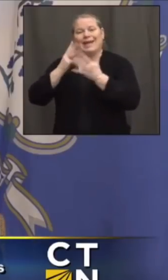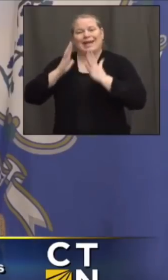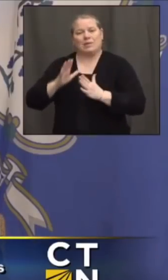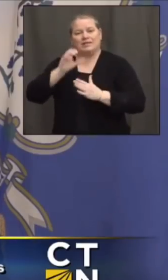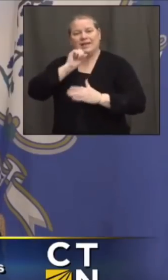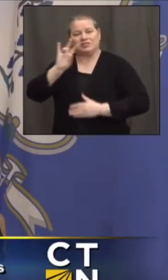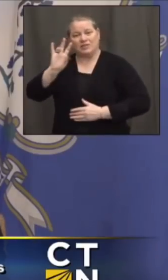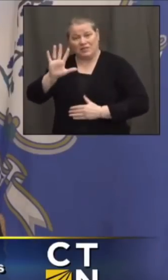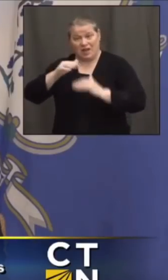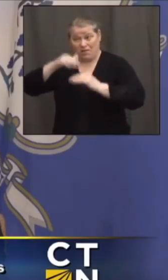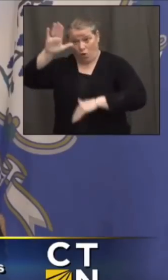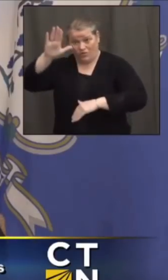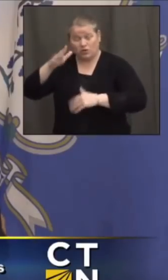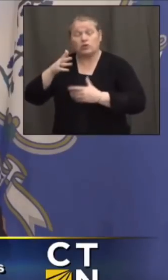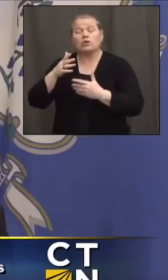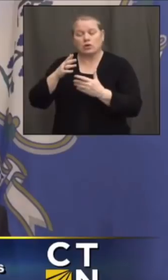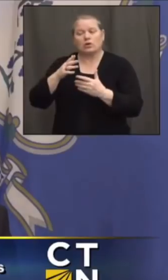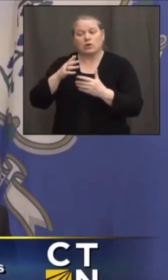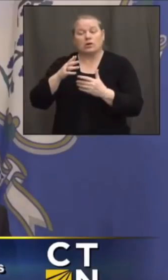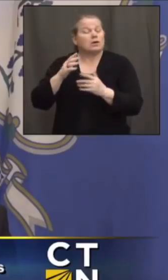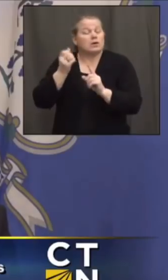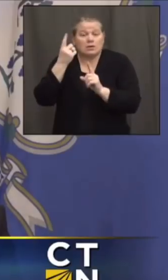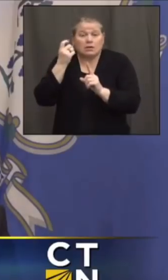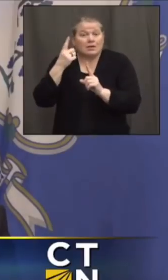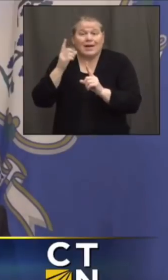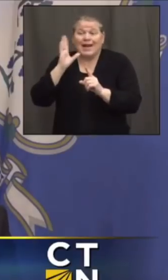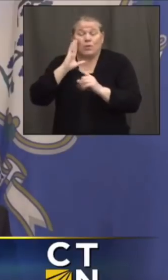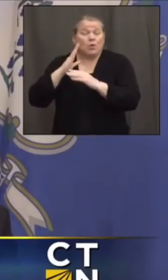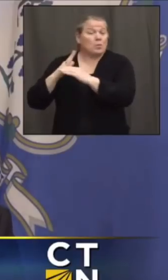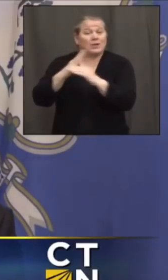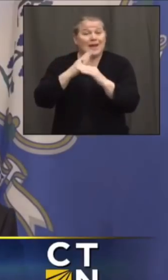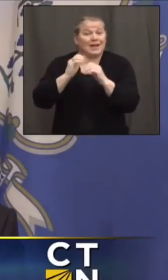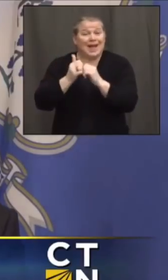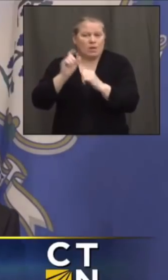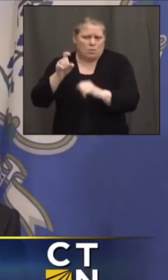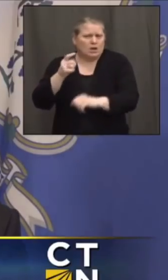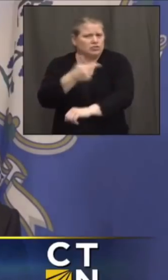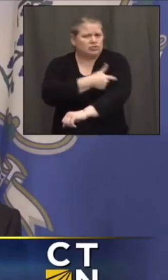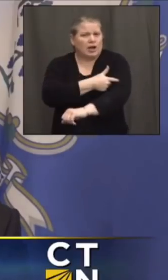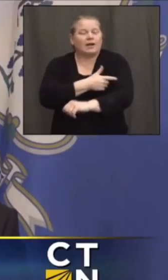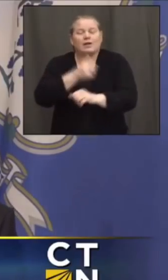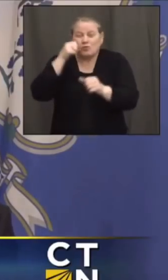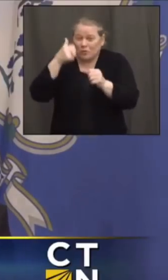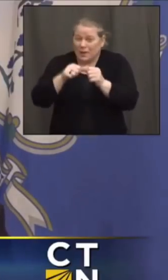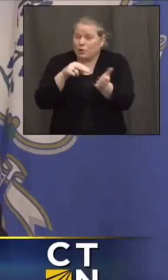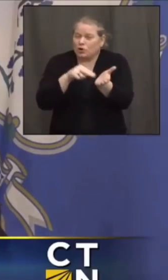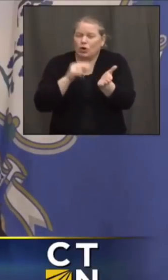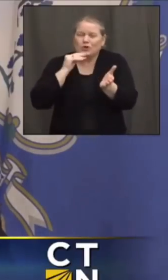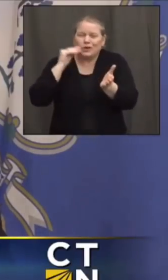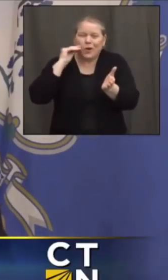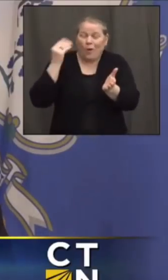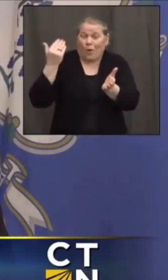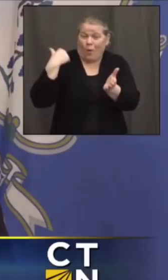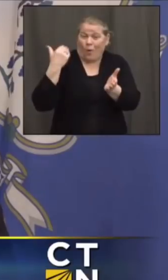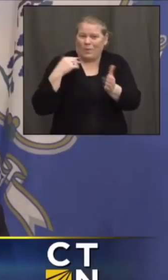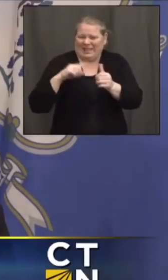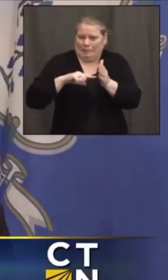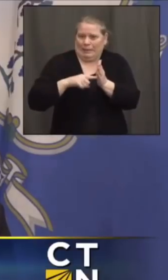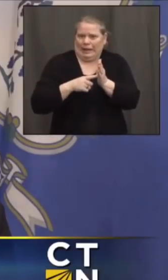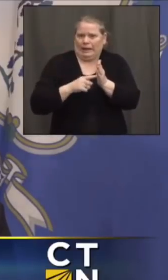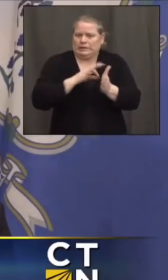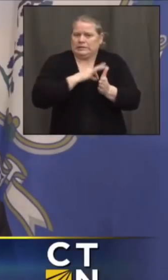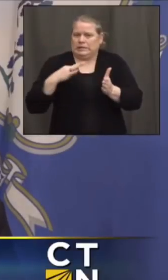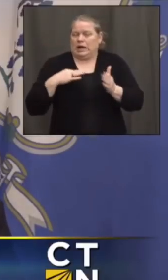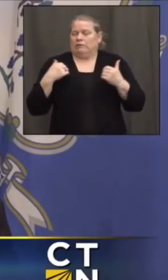the nursing homes, there was a little hesitancy early on, unlike the residents. By the second time we came around, I think that number went up